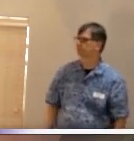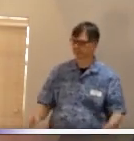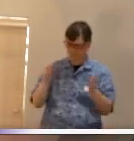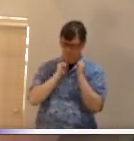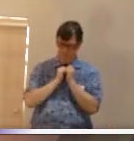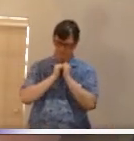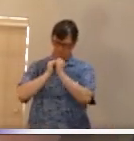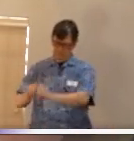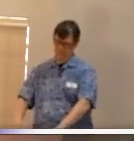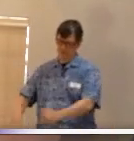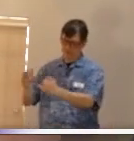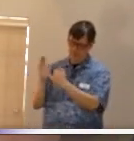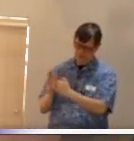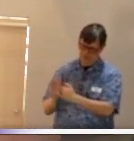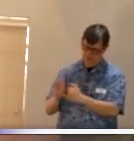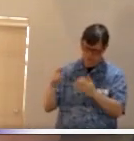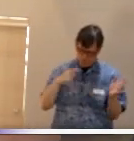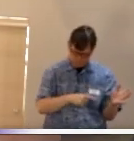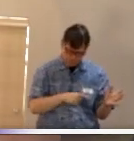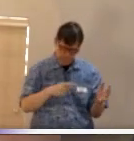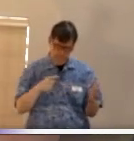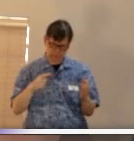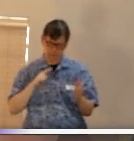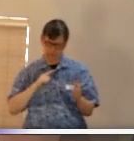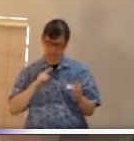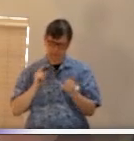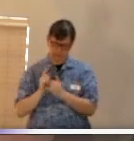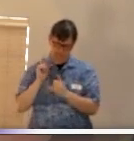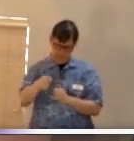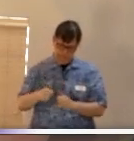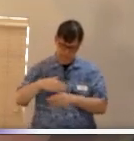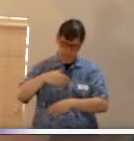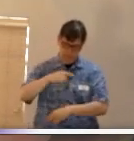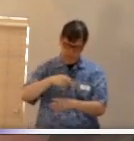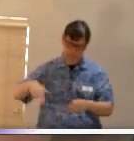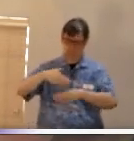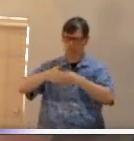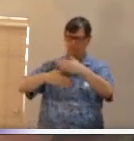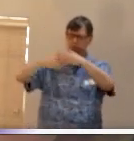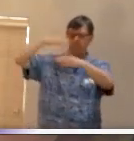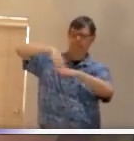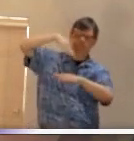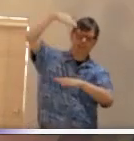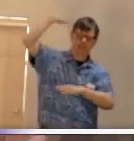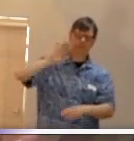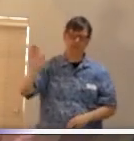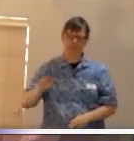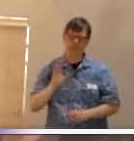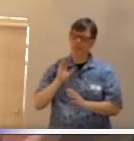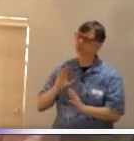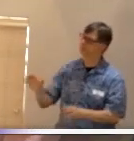is or to draw the boundary, which we all need to be better at, and we all